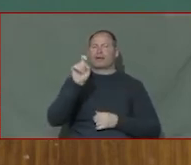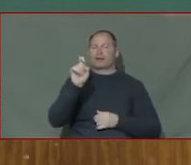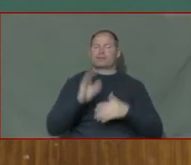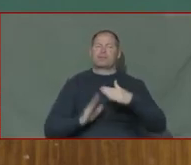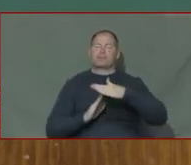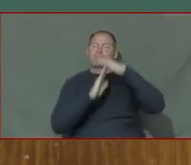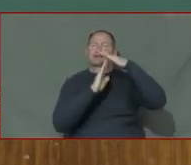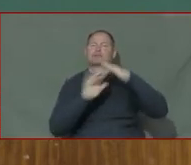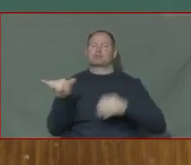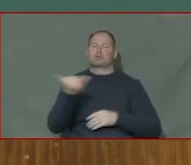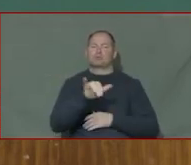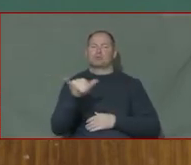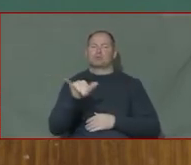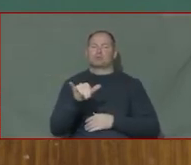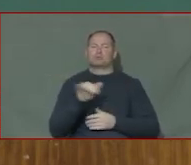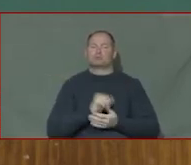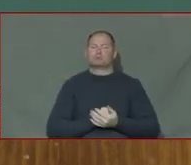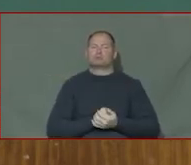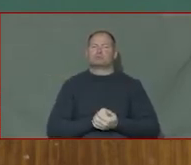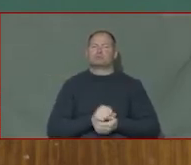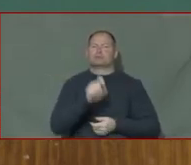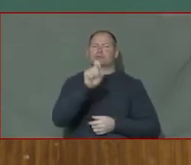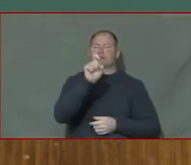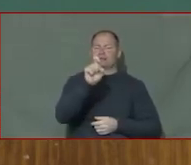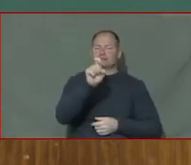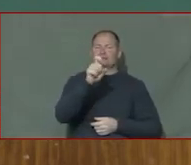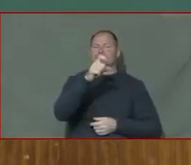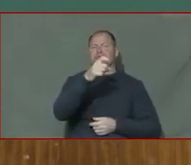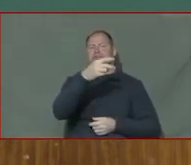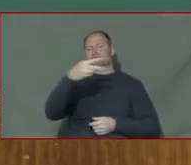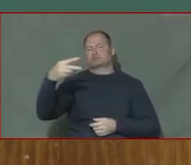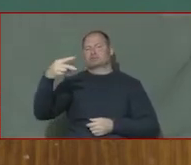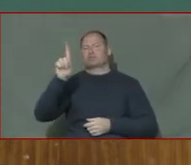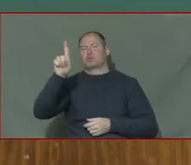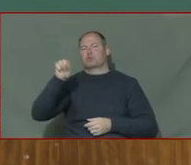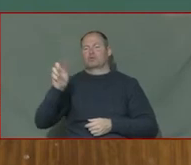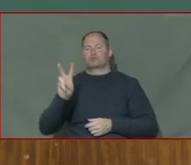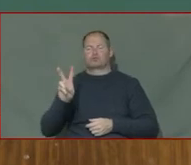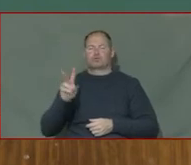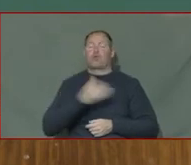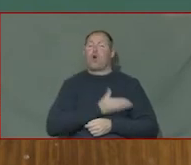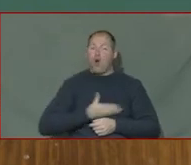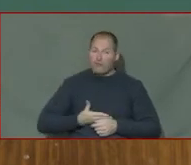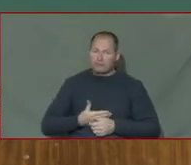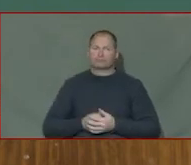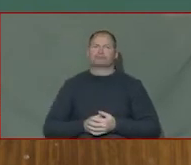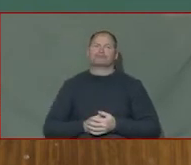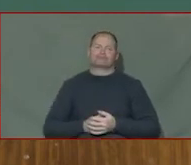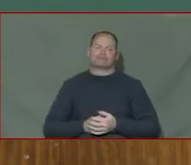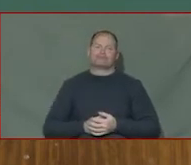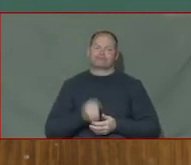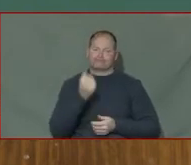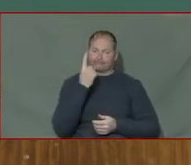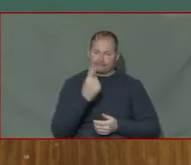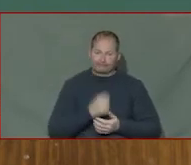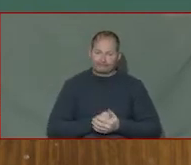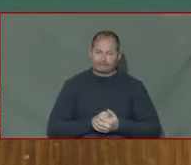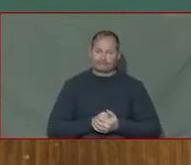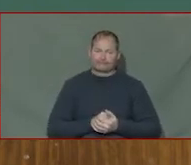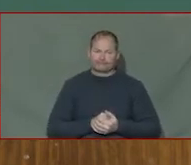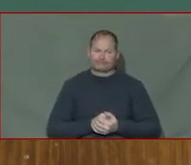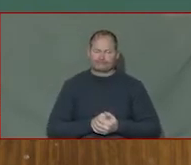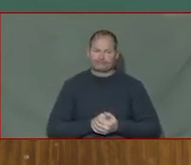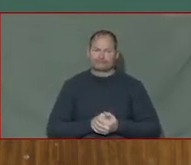maximum? For x equal to a half. Does it make sense? Are you with me?